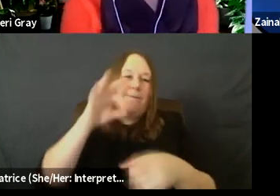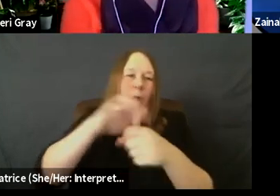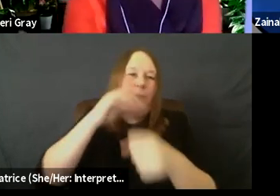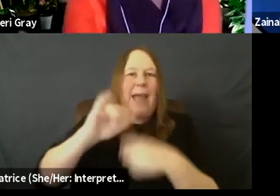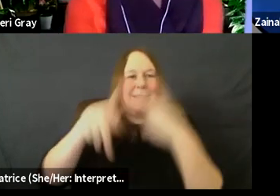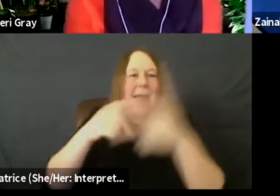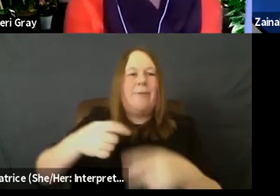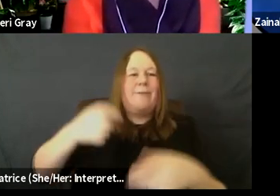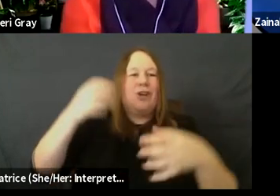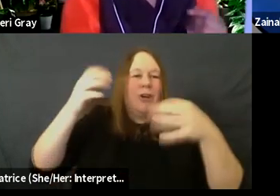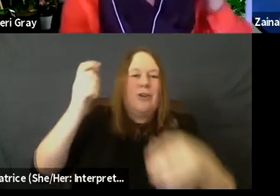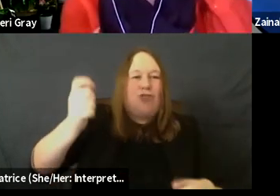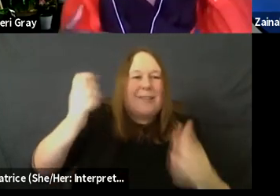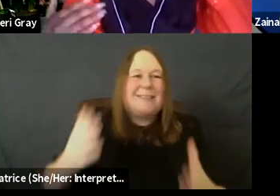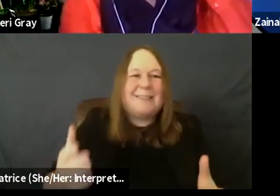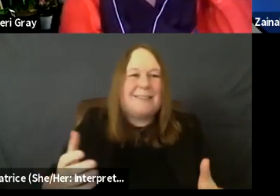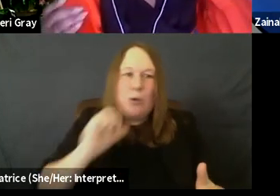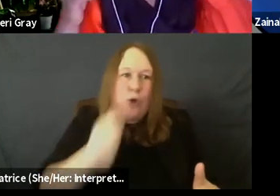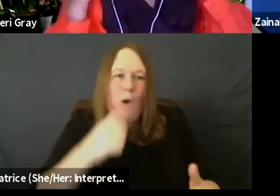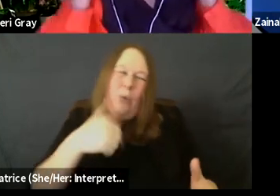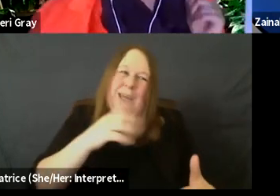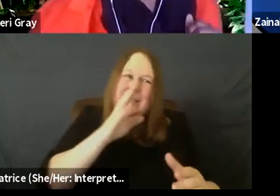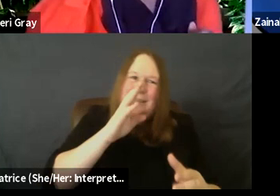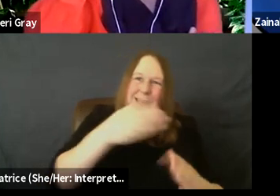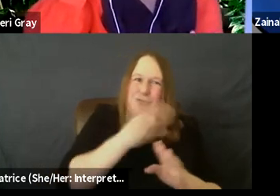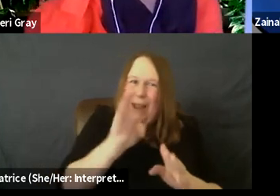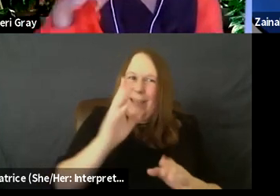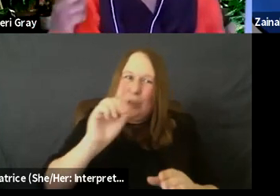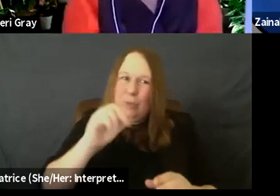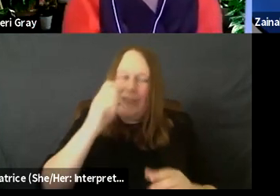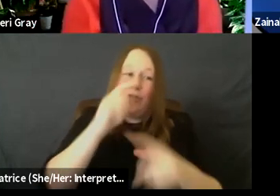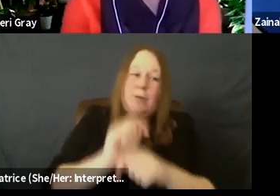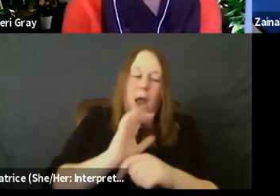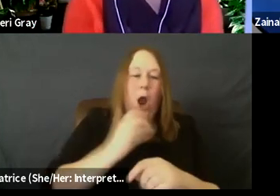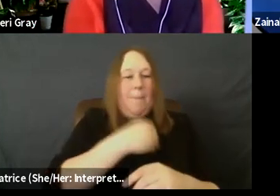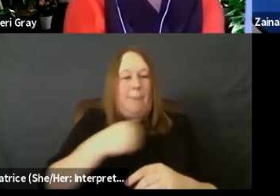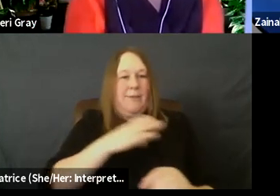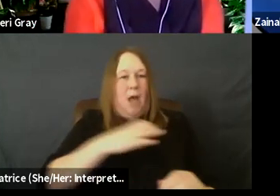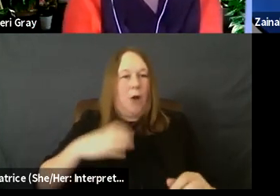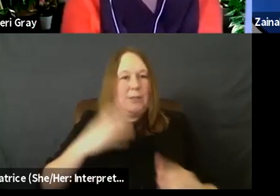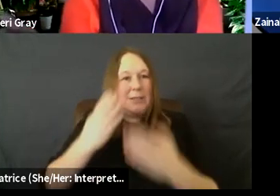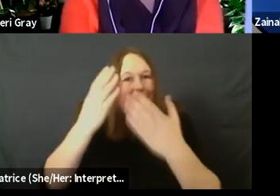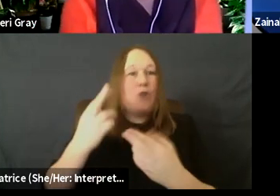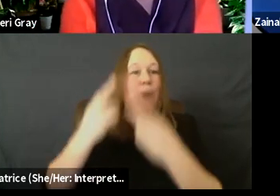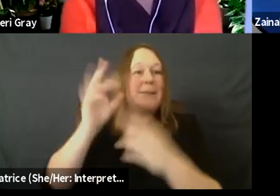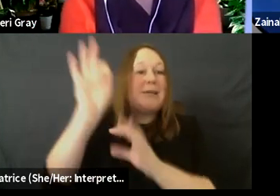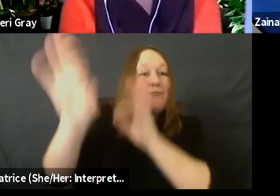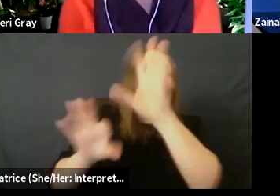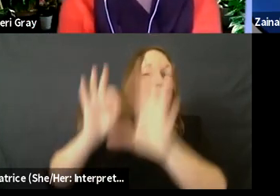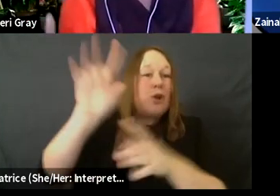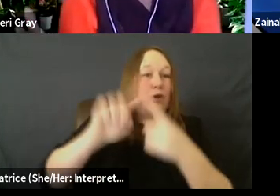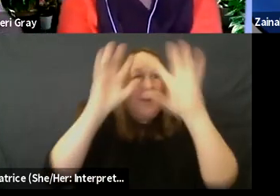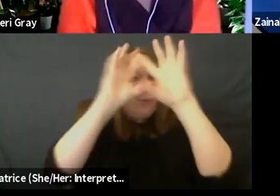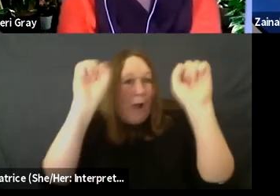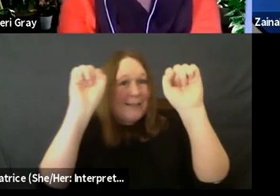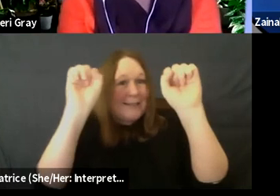But indirectly, we do, because traditionally what happens is that our members of Congress are submitting recommendations to the president.